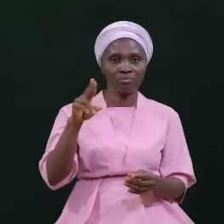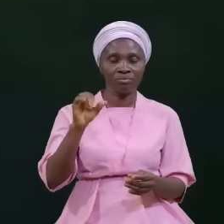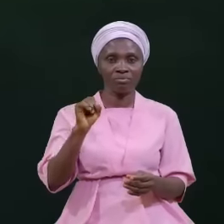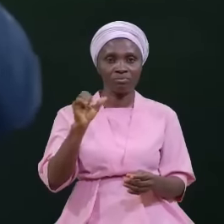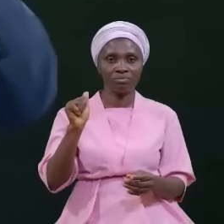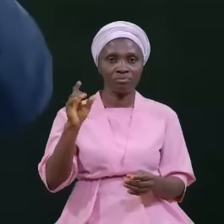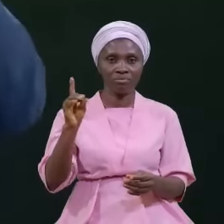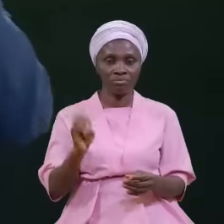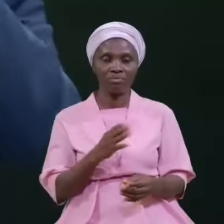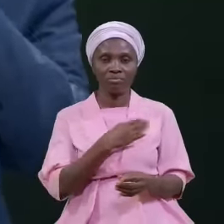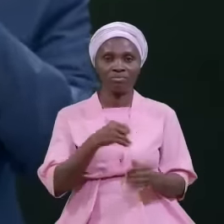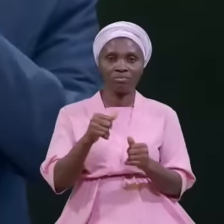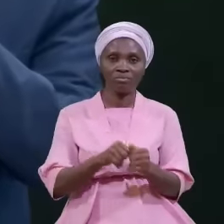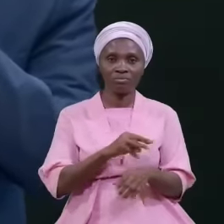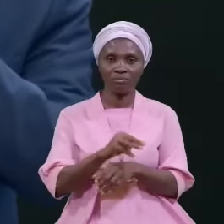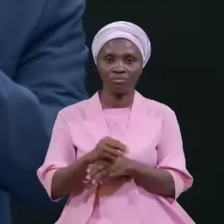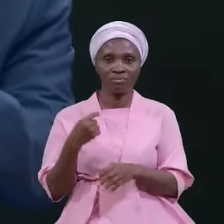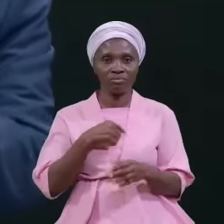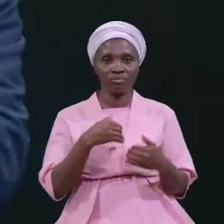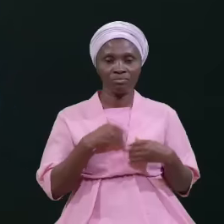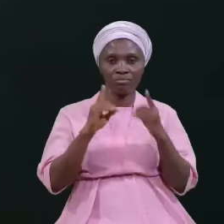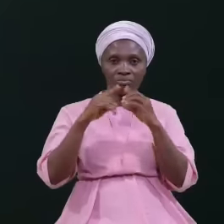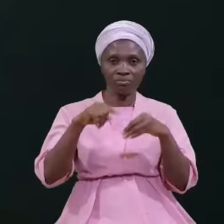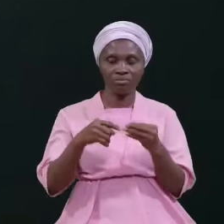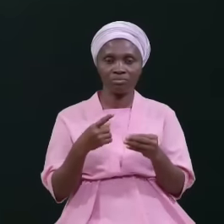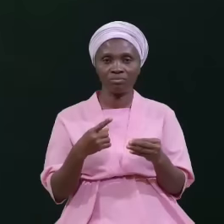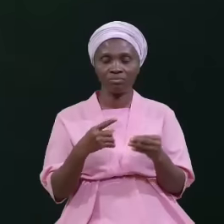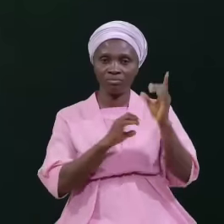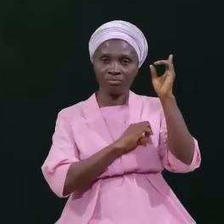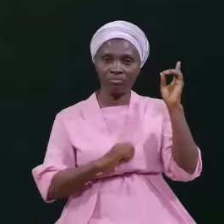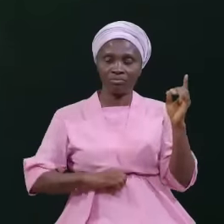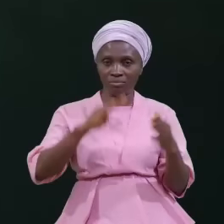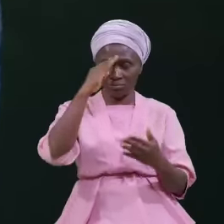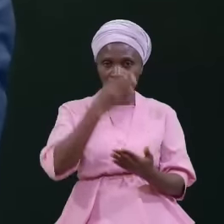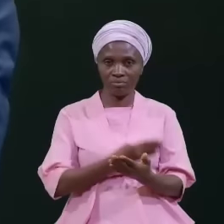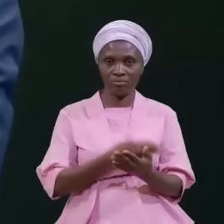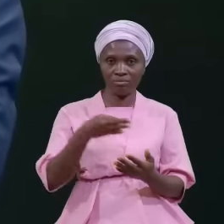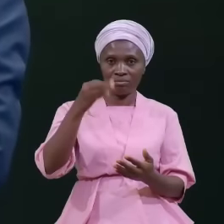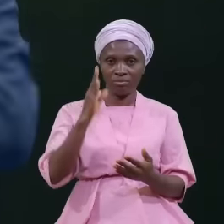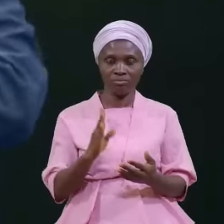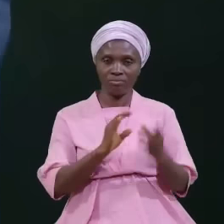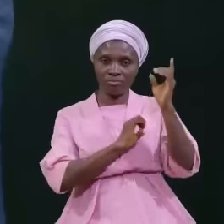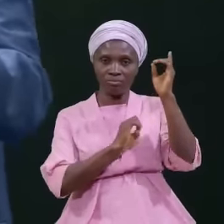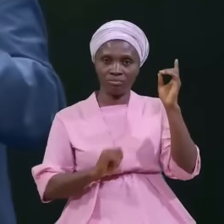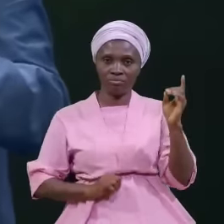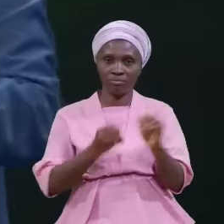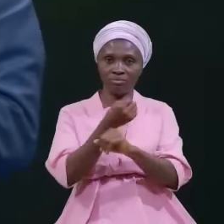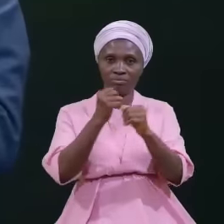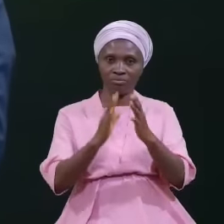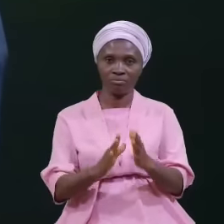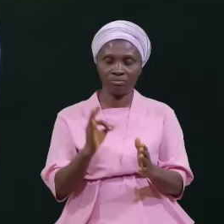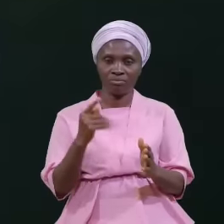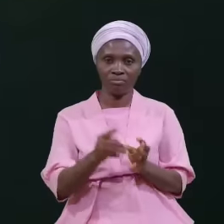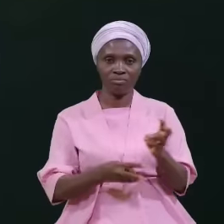Emmanuel, Emmanuel the Son of God, Emmanuel the Savior of the world, Emmanuel